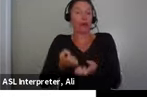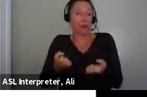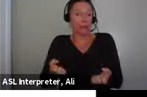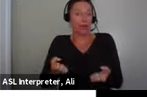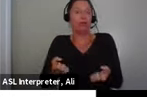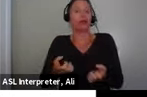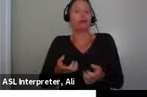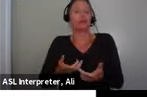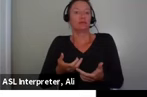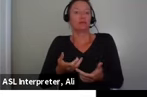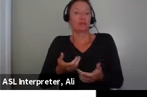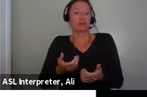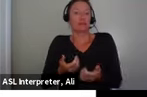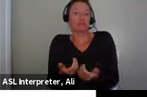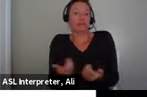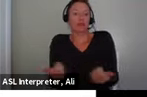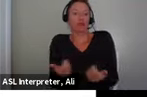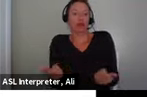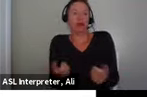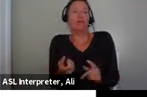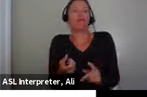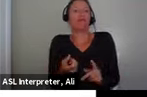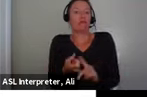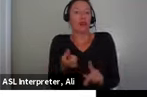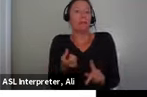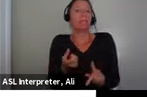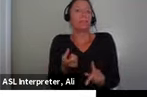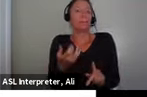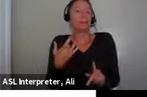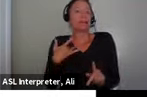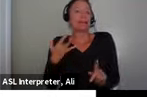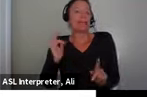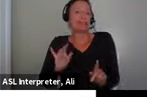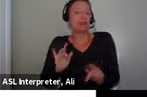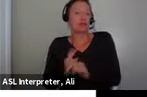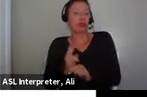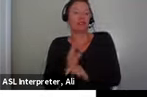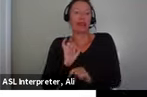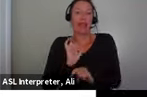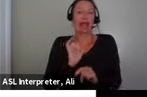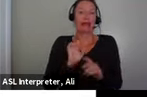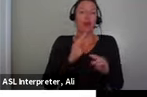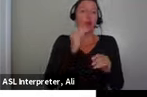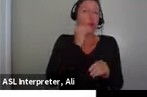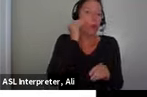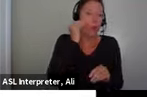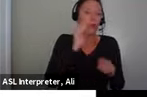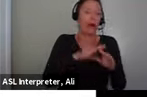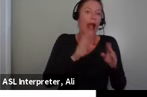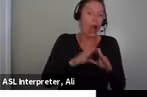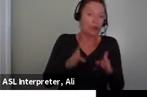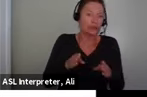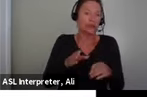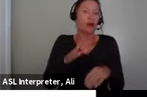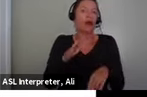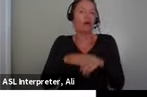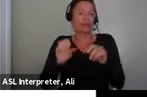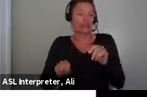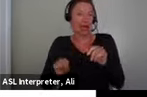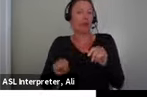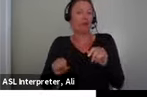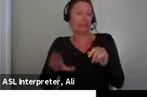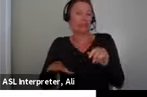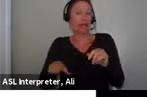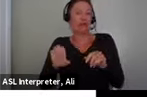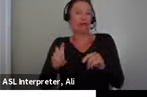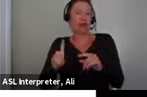away from sensitive uses such as, you know, residential areas that are present on the south side of Edwards Avenue. So